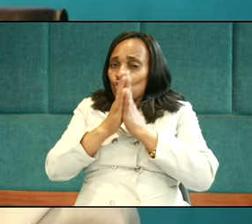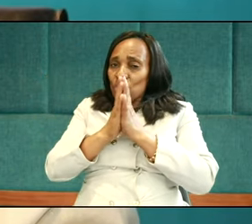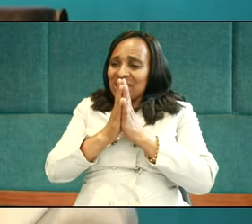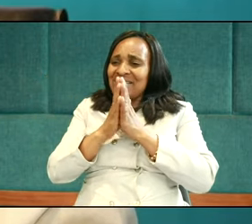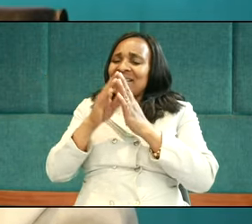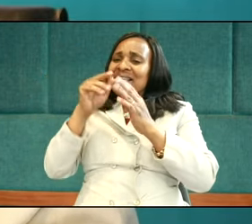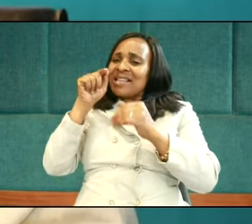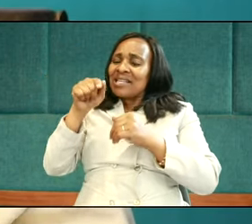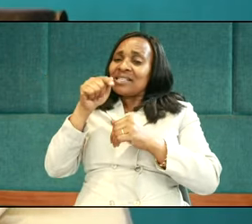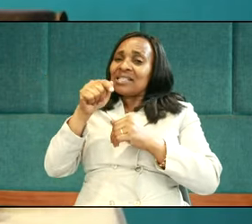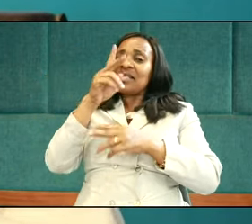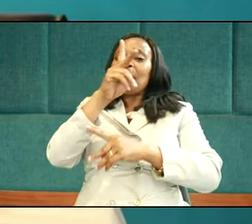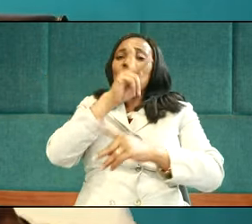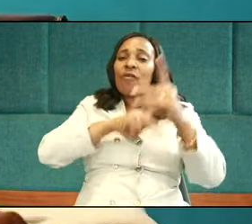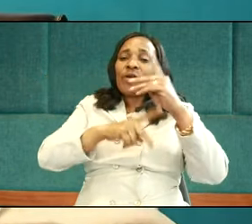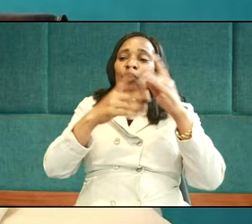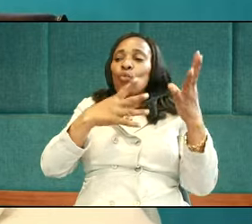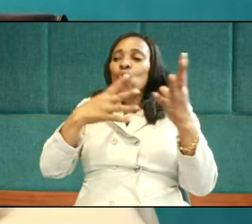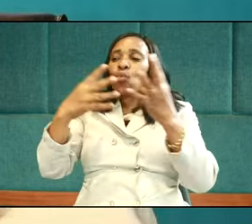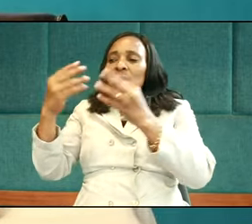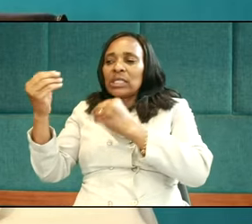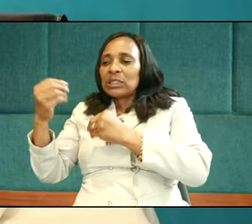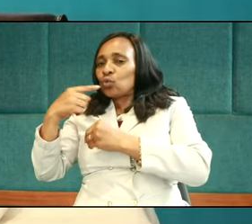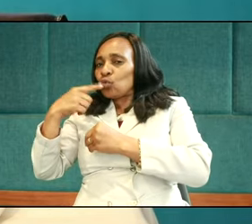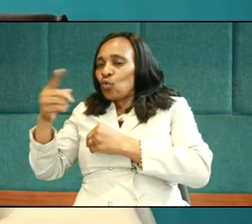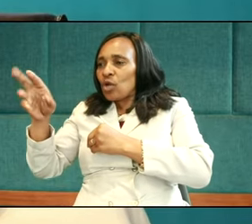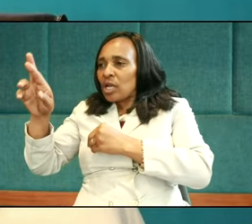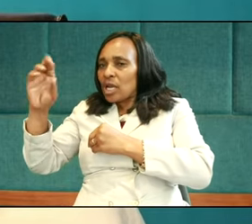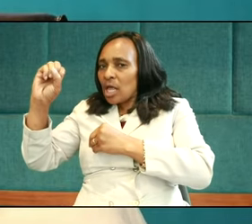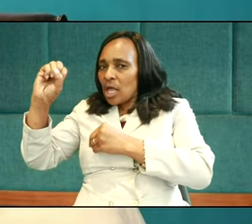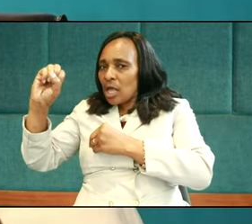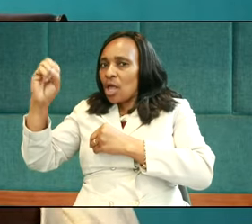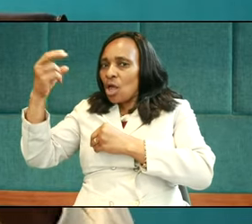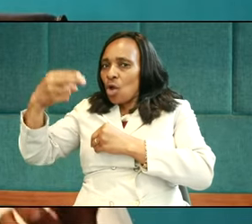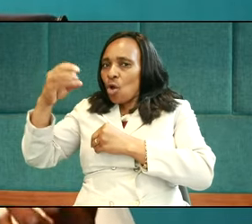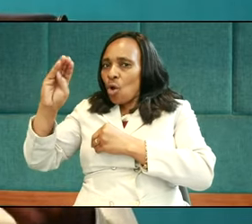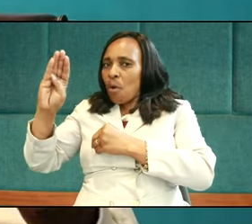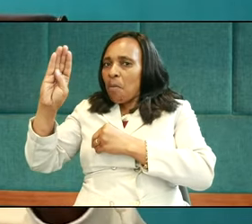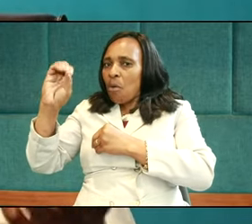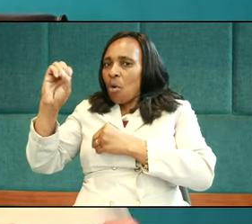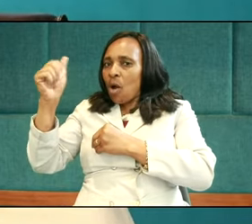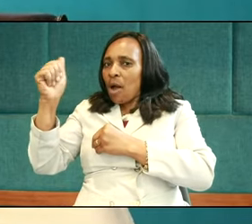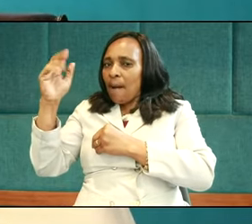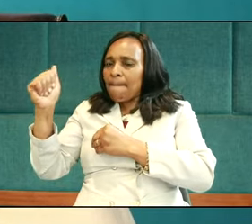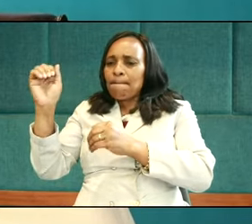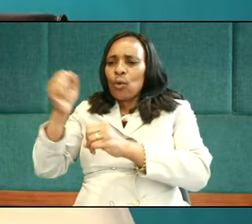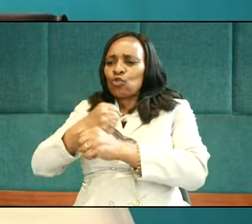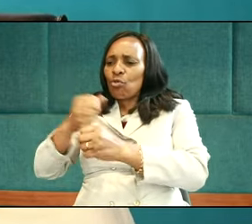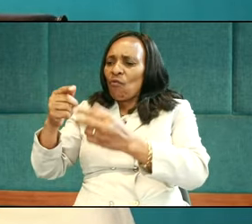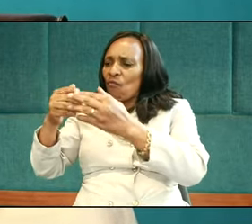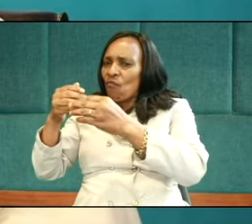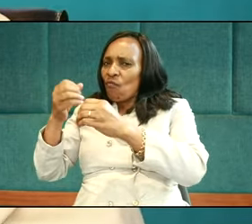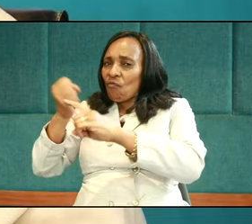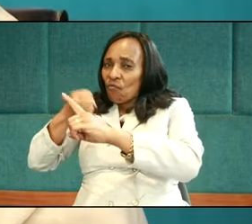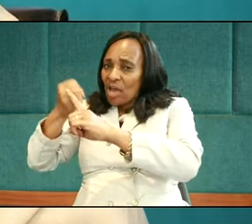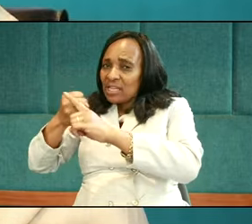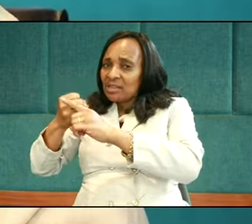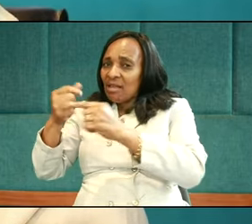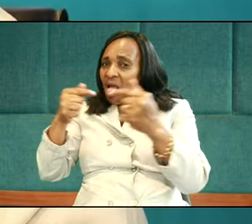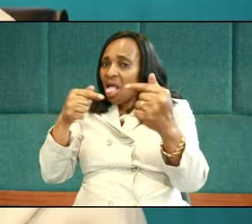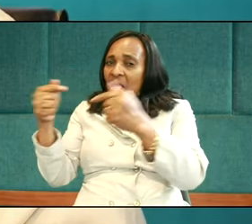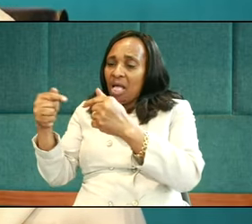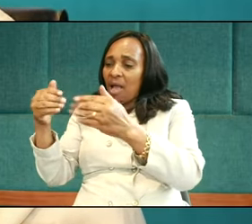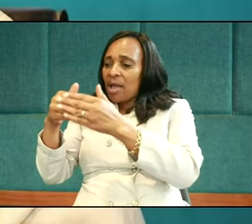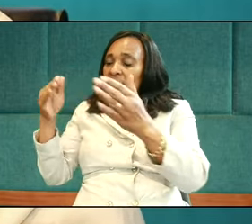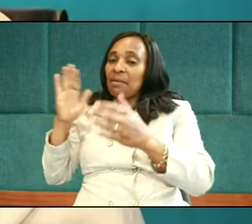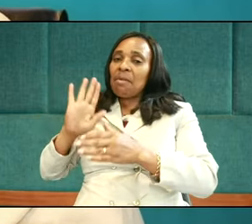went and told Rehoboam mm-hmm. that he shouldn't actually go and fight against his own people. Mm-hmm.